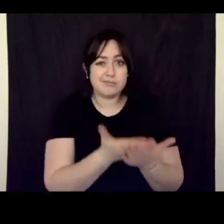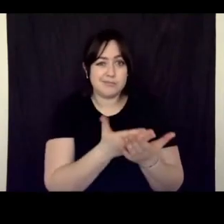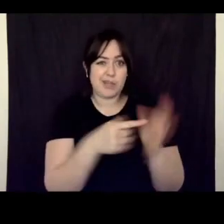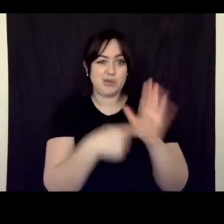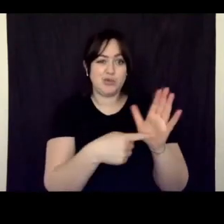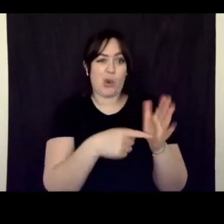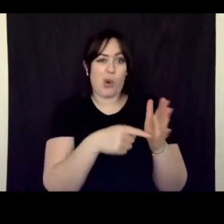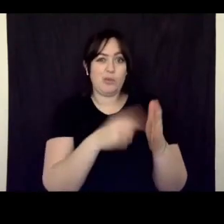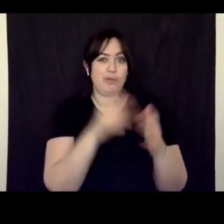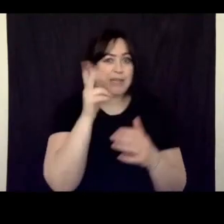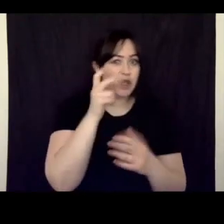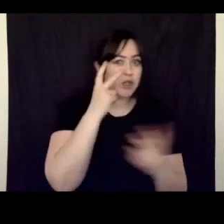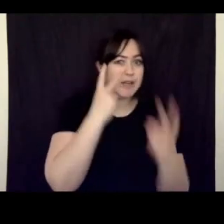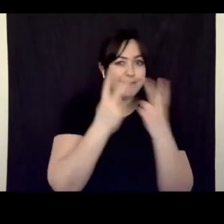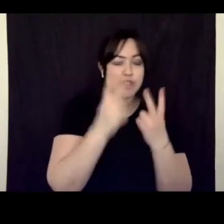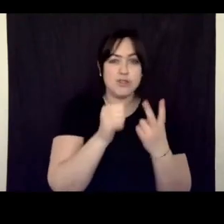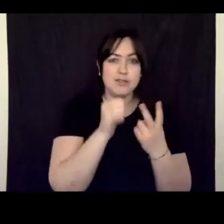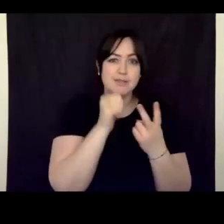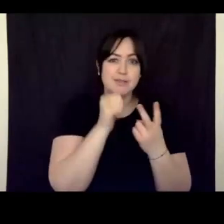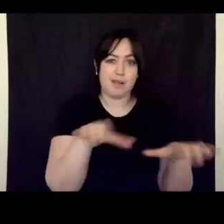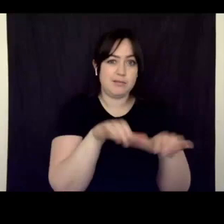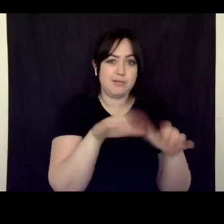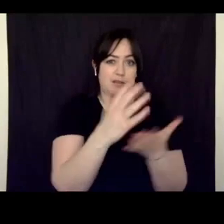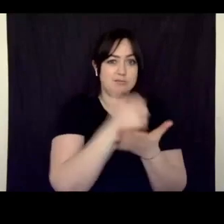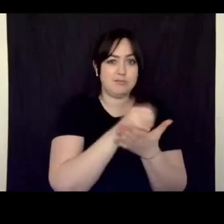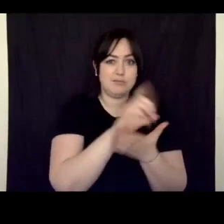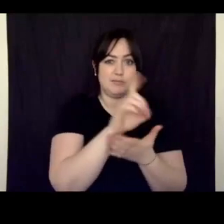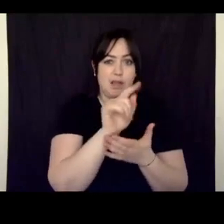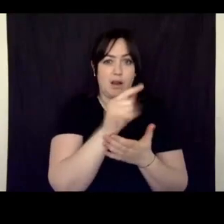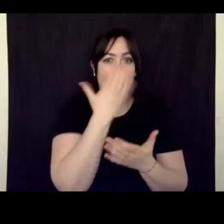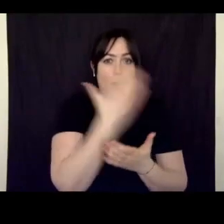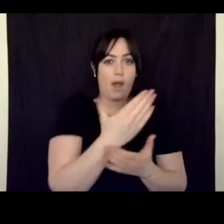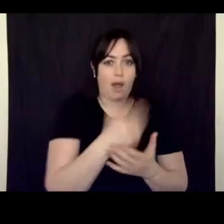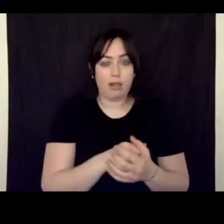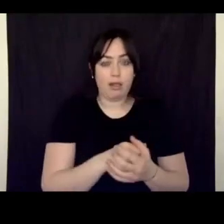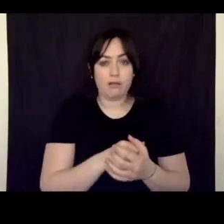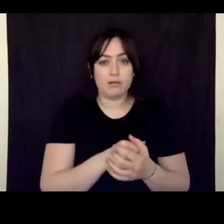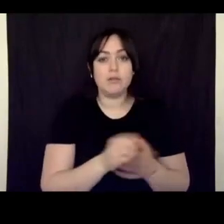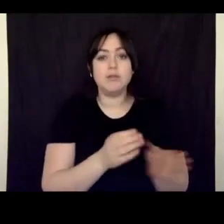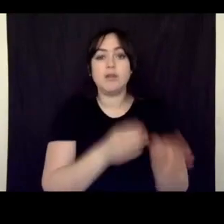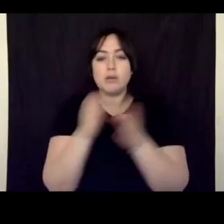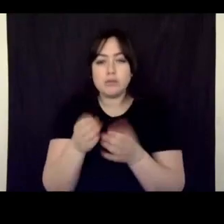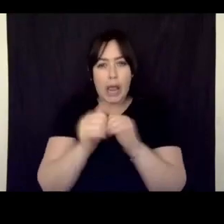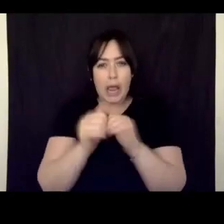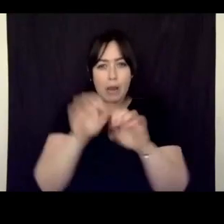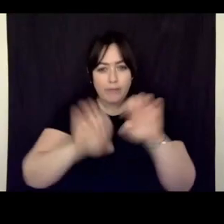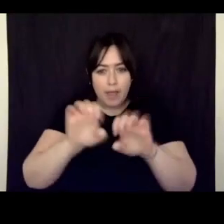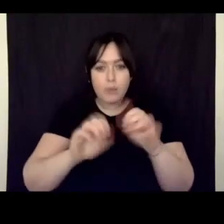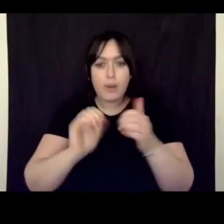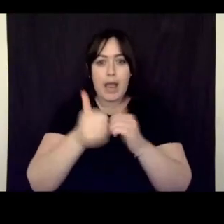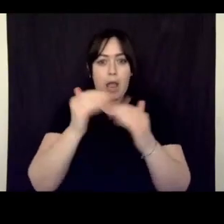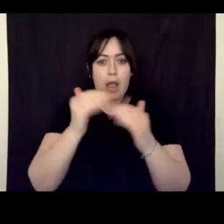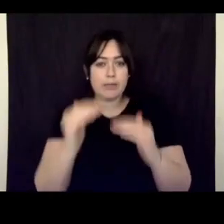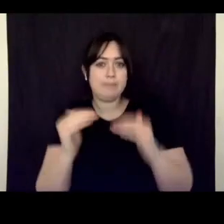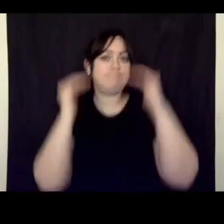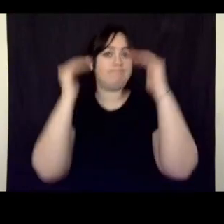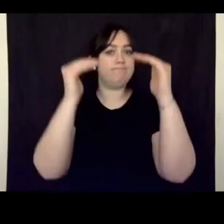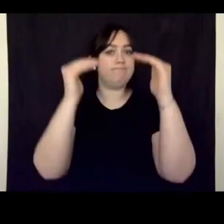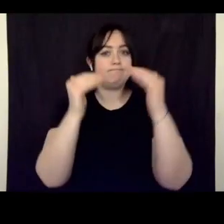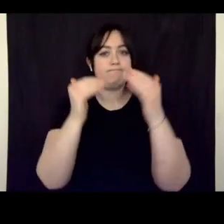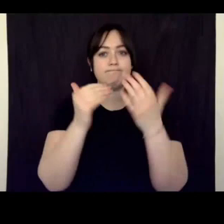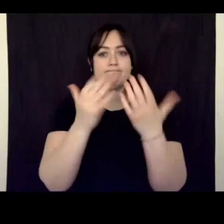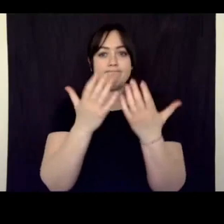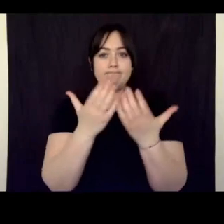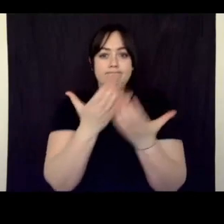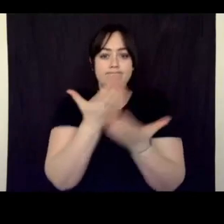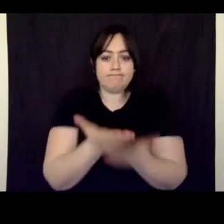are unvalidated. So I think how we get to this next level, how we do it credit for understanding if a child is having